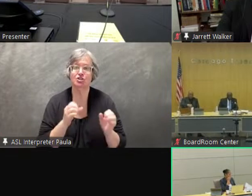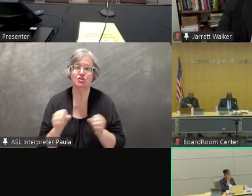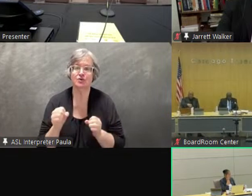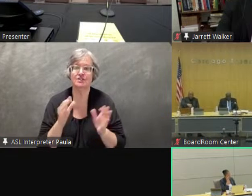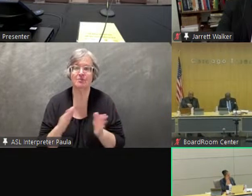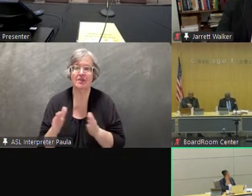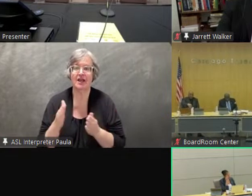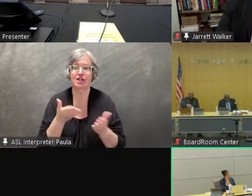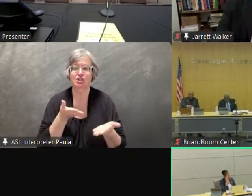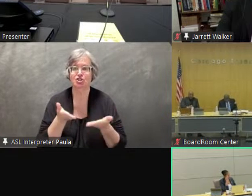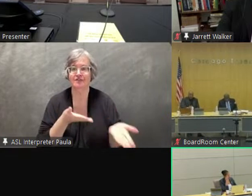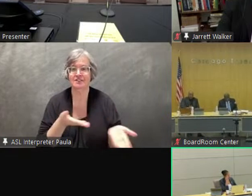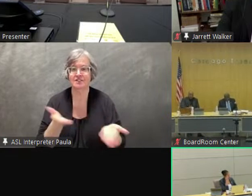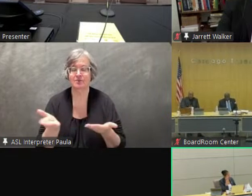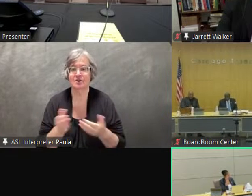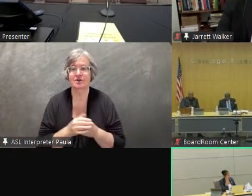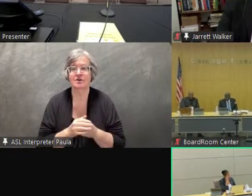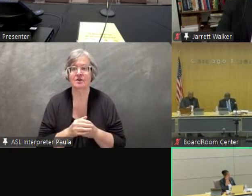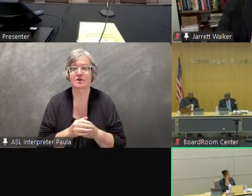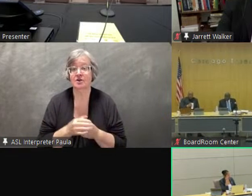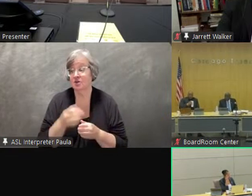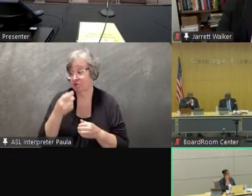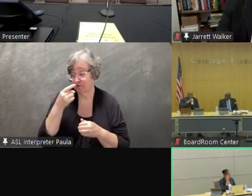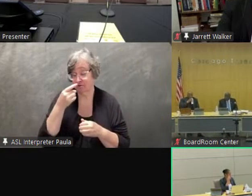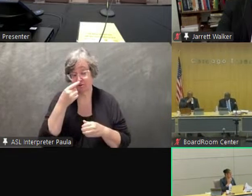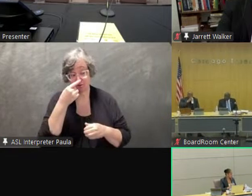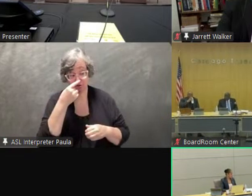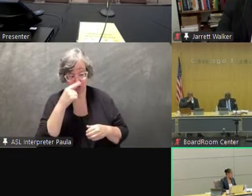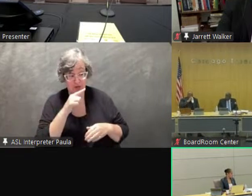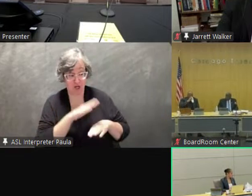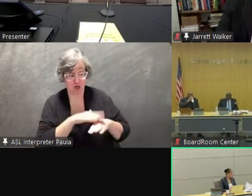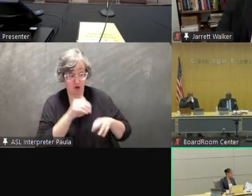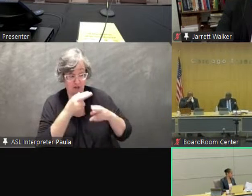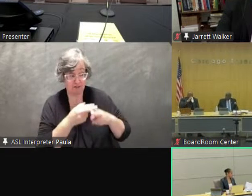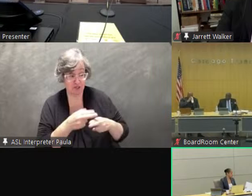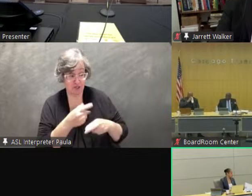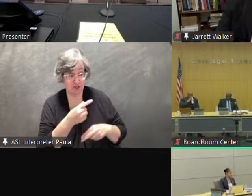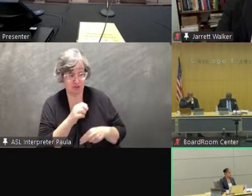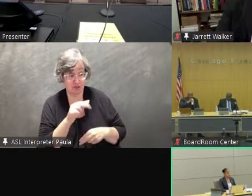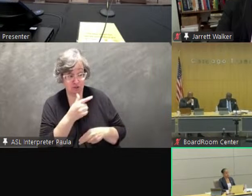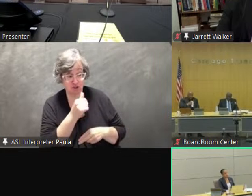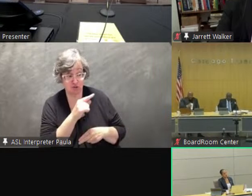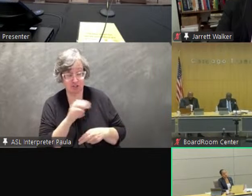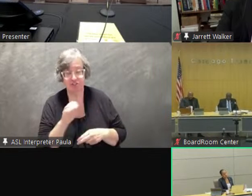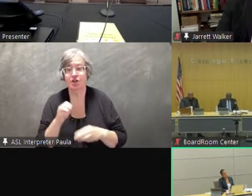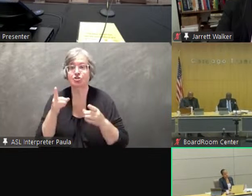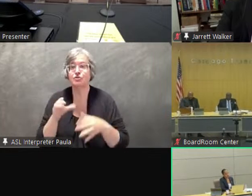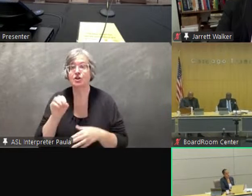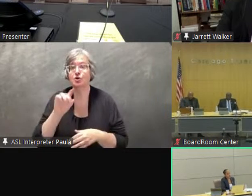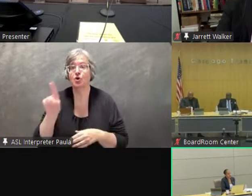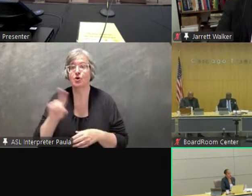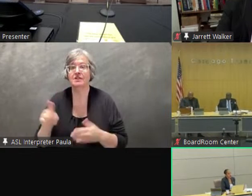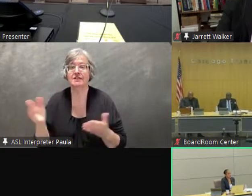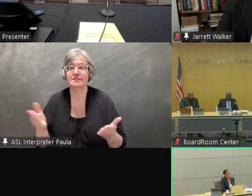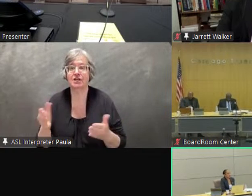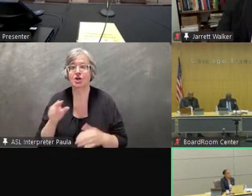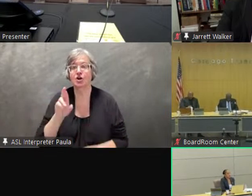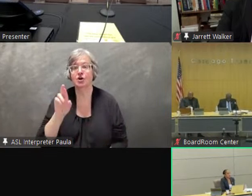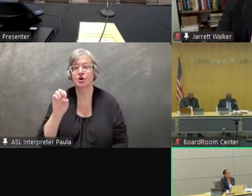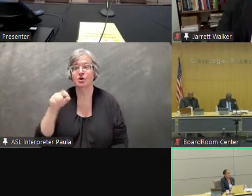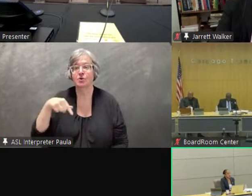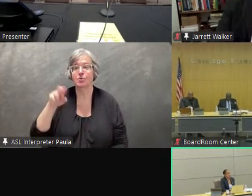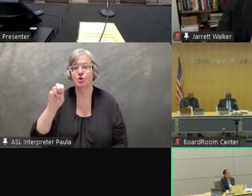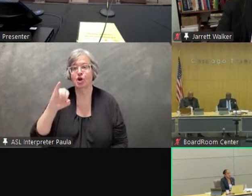Service Delivery. Bridget, can you please call the roll? Director Ortiz. Here. Director Requejo.